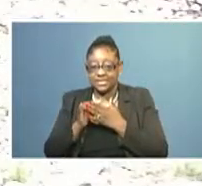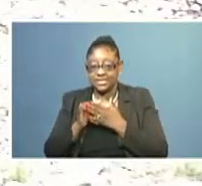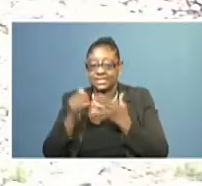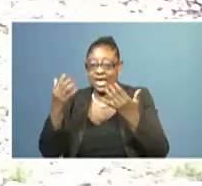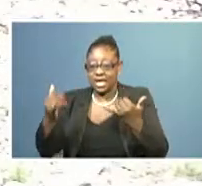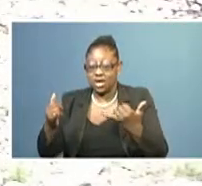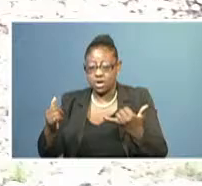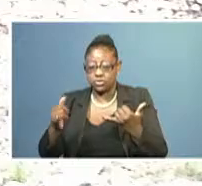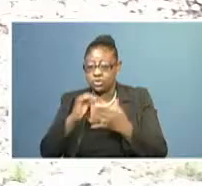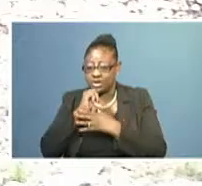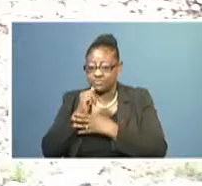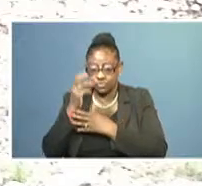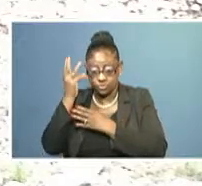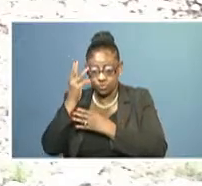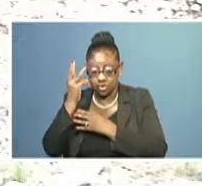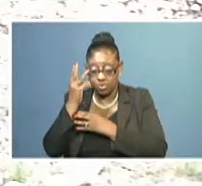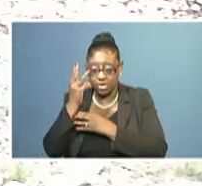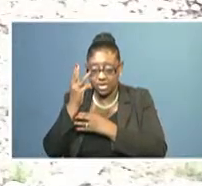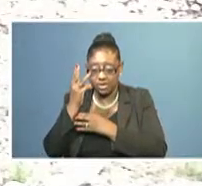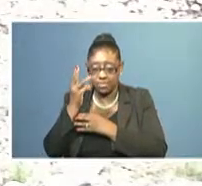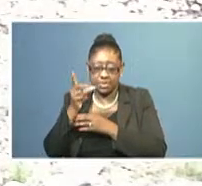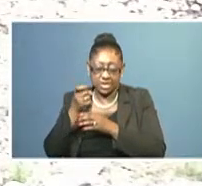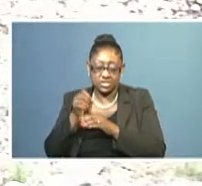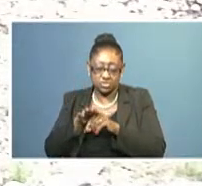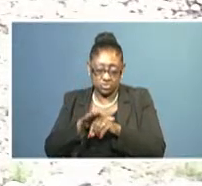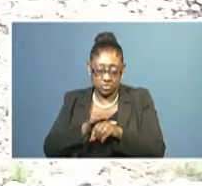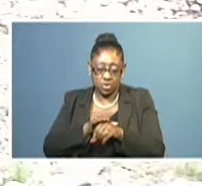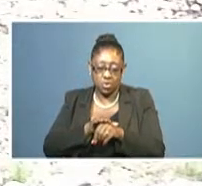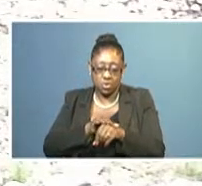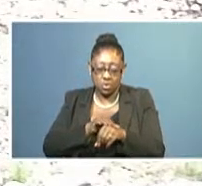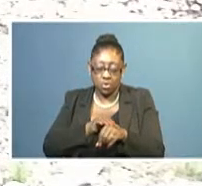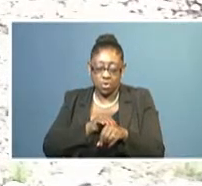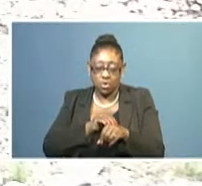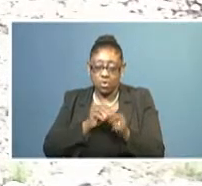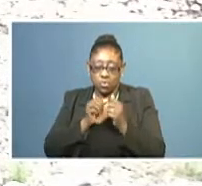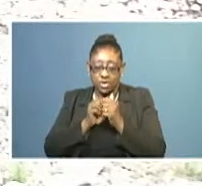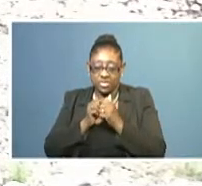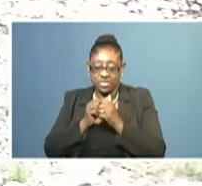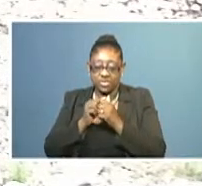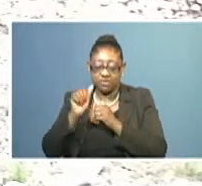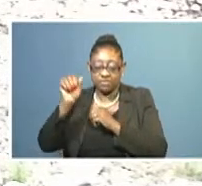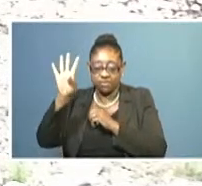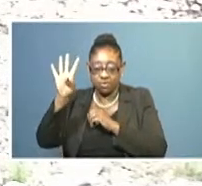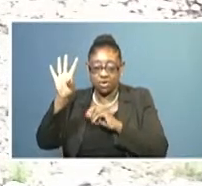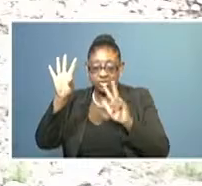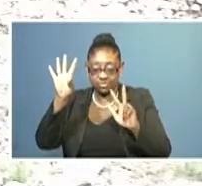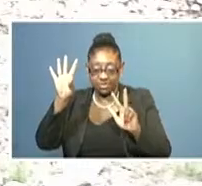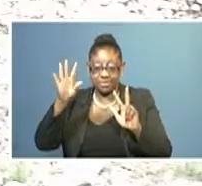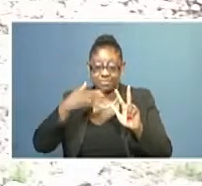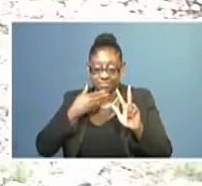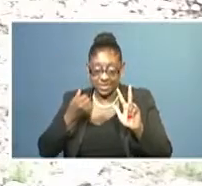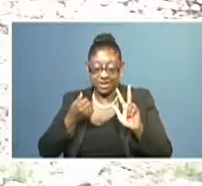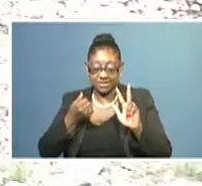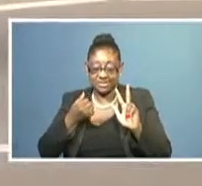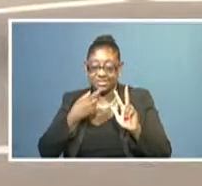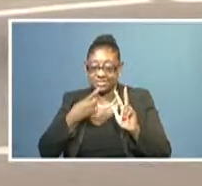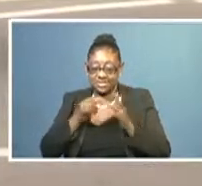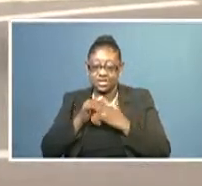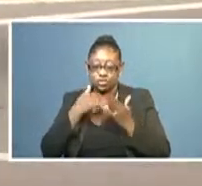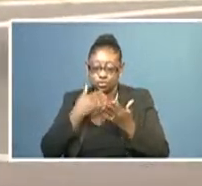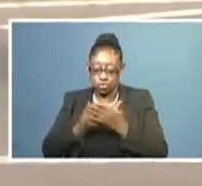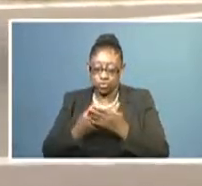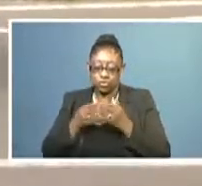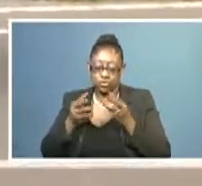some of those elements, and we are very happy. This is certainly a step in the right direction. The